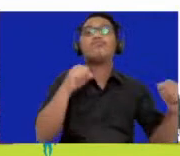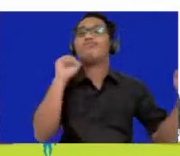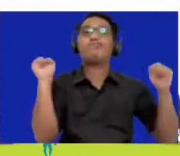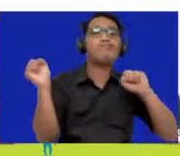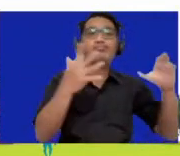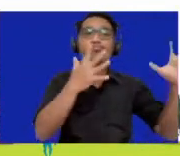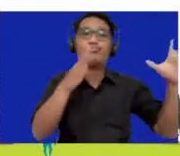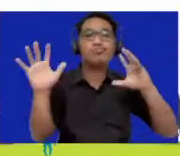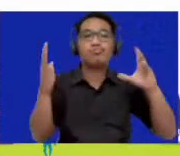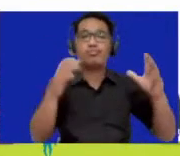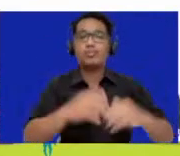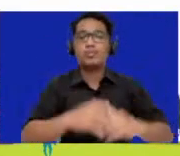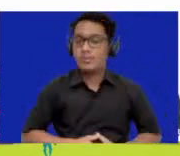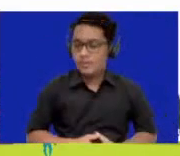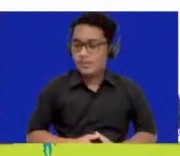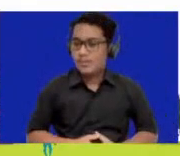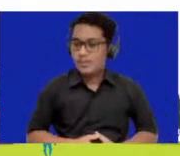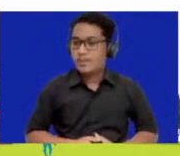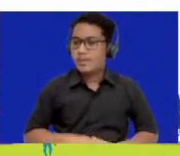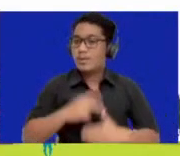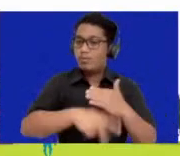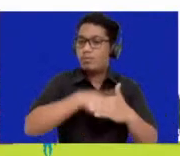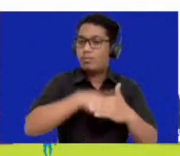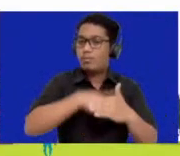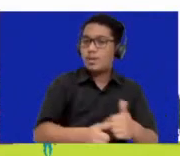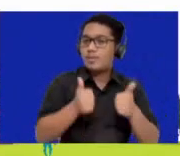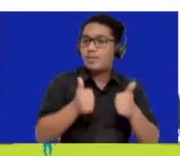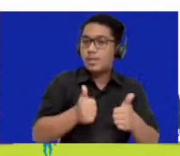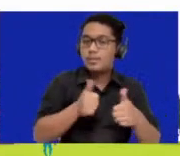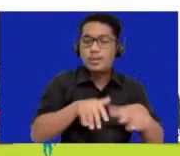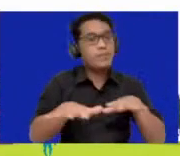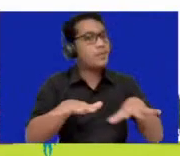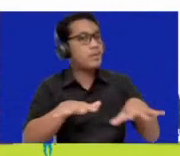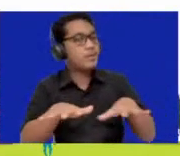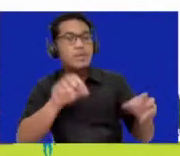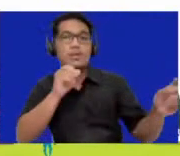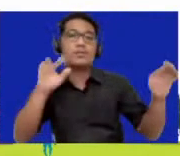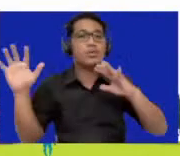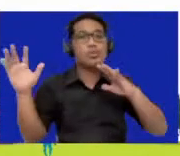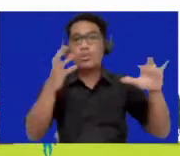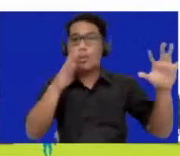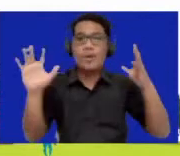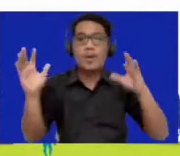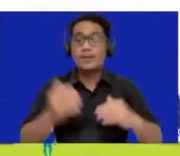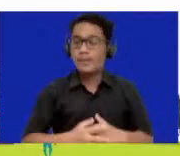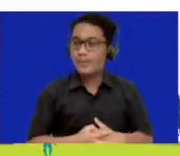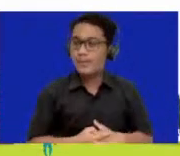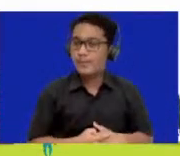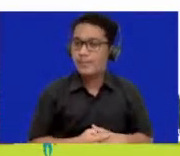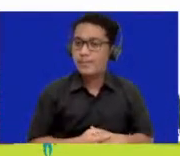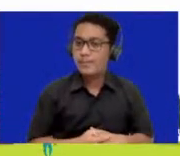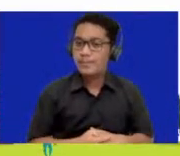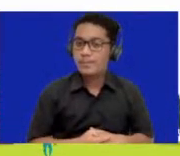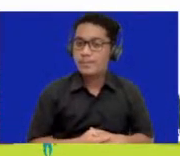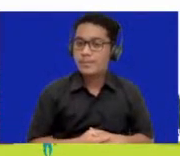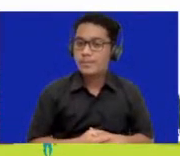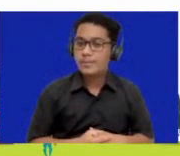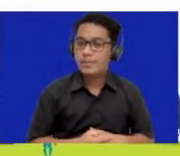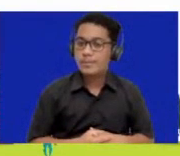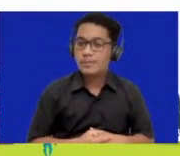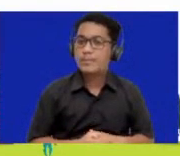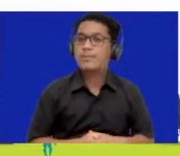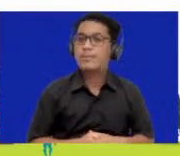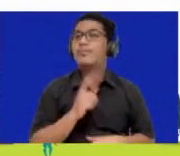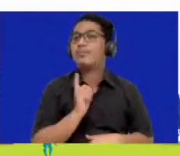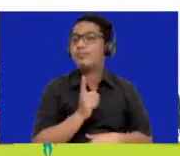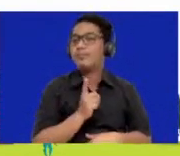Preparedness Program, they are basically key persons to work at the field, at the